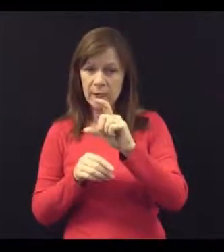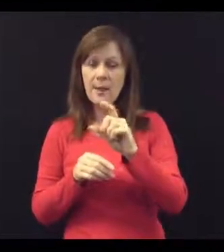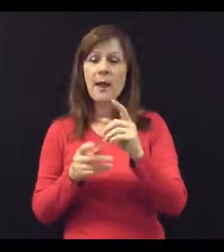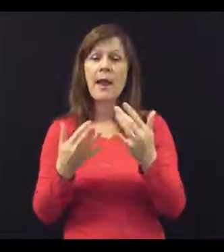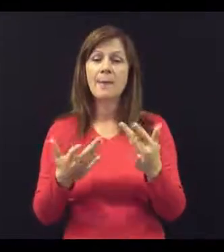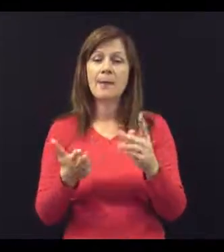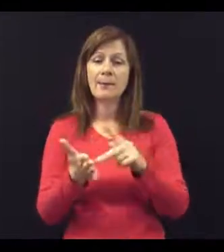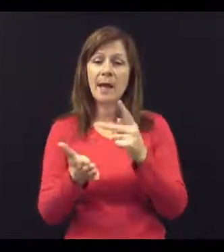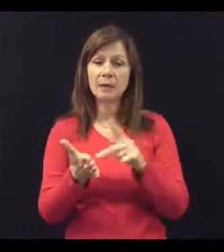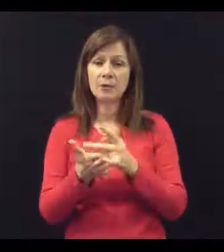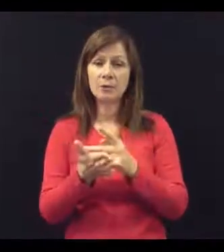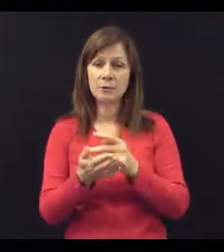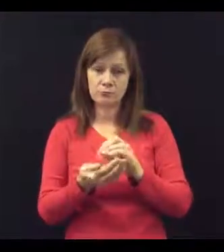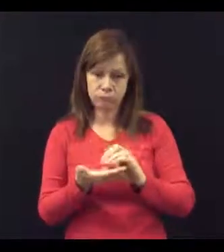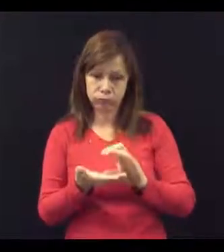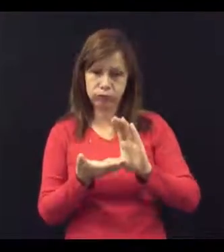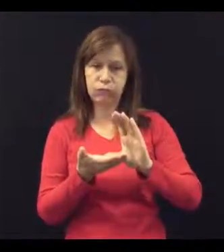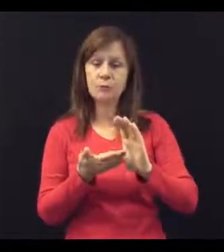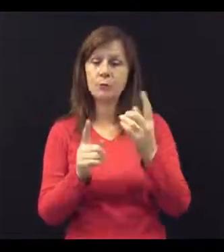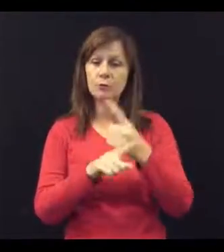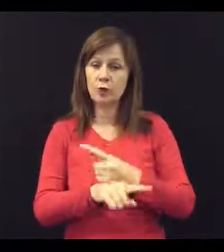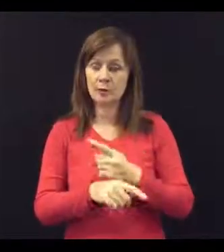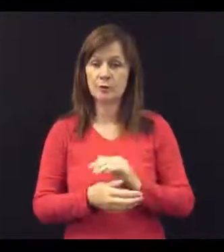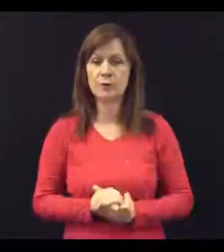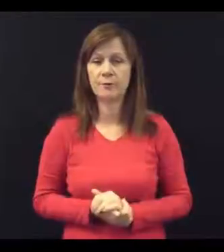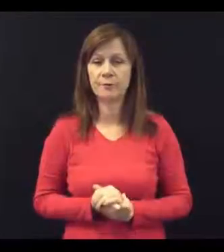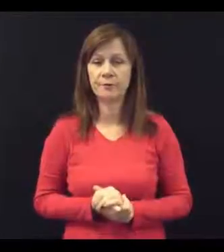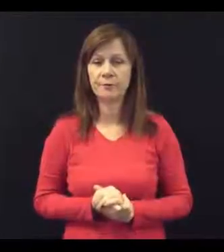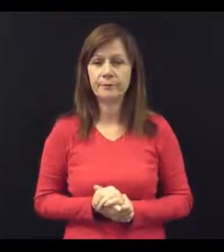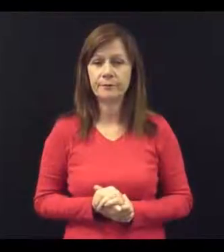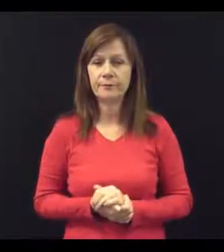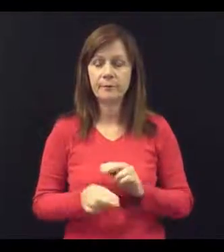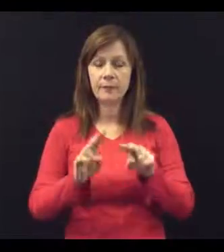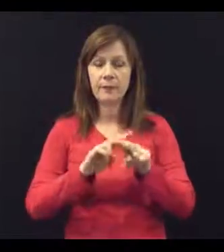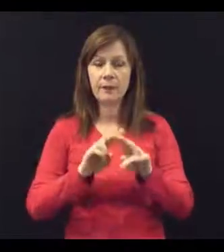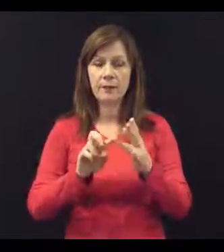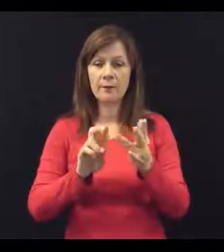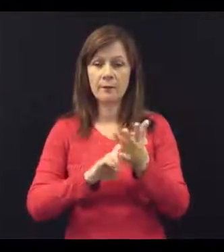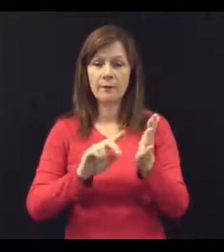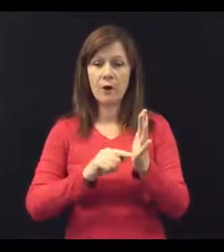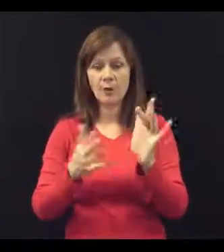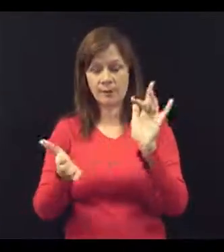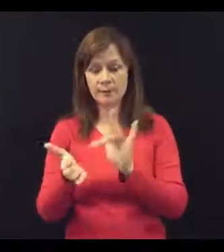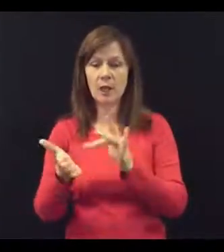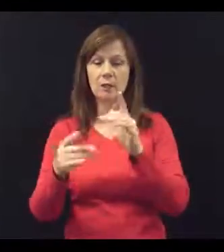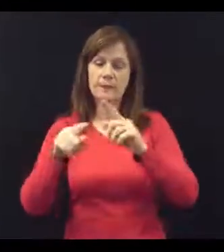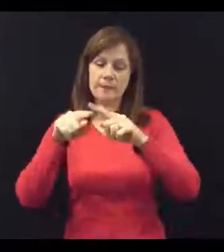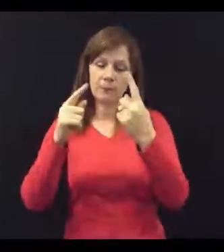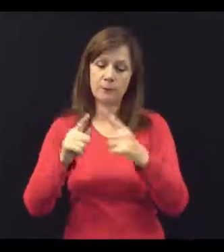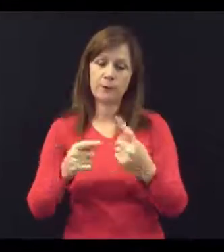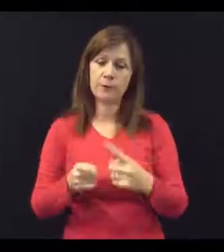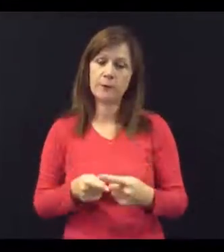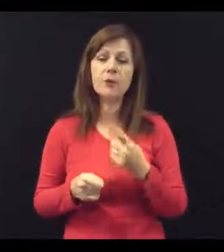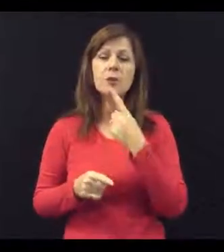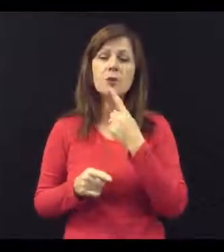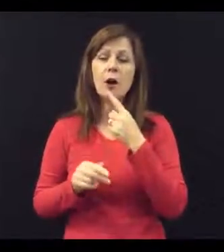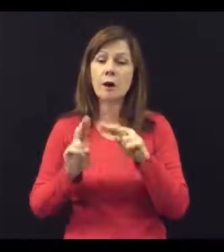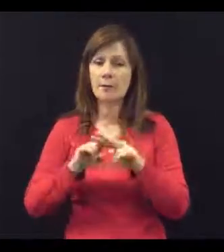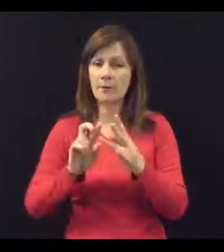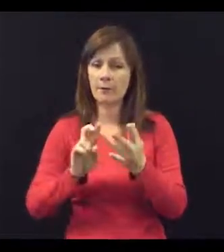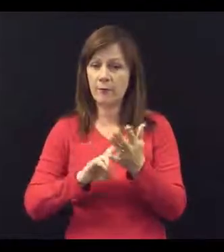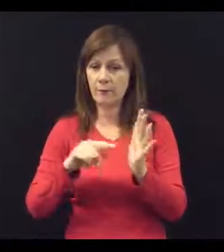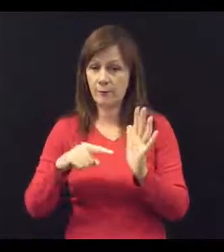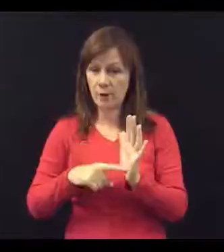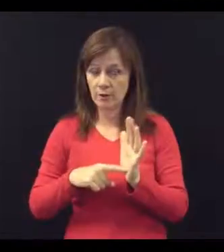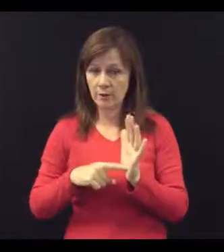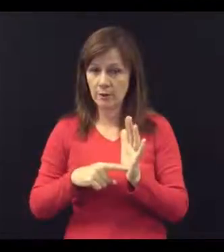updates to take into account the new font size. Tapping the Fonts button will display a list of fonts you can apply. Tapping one